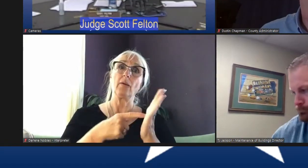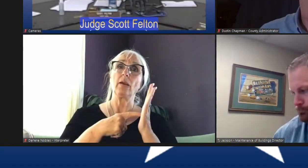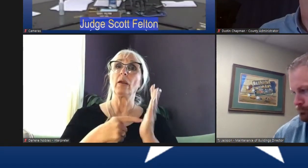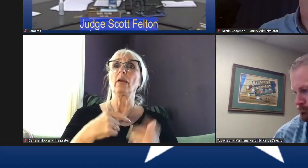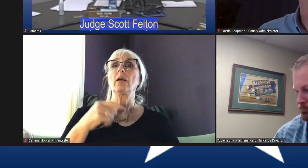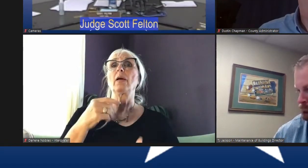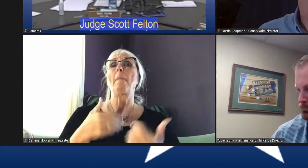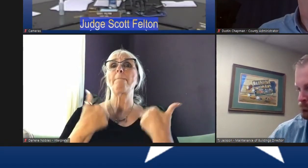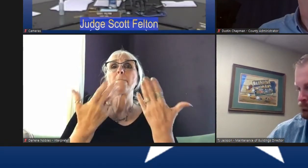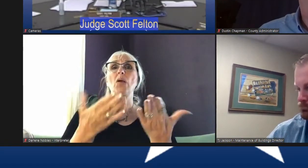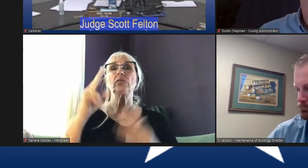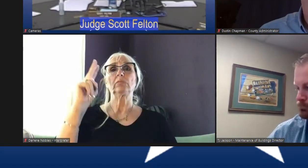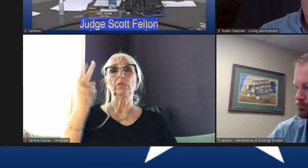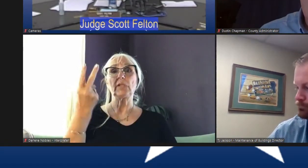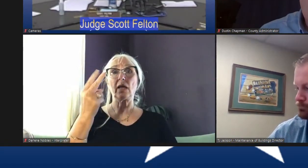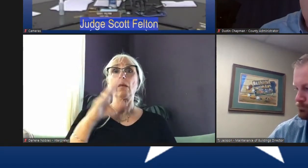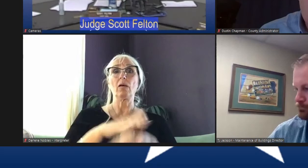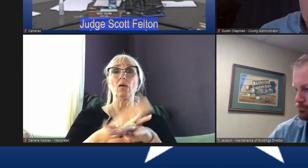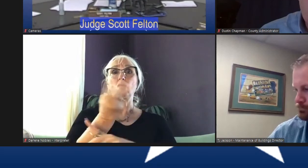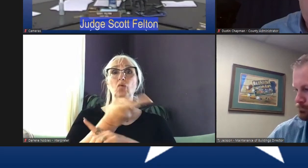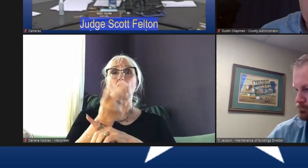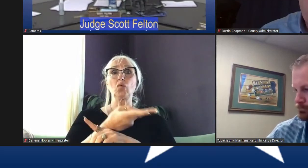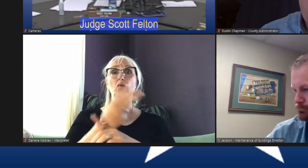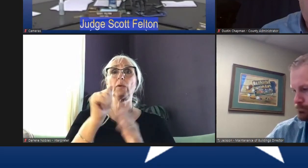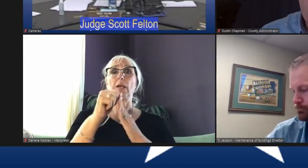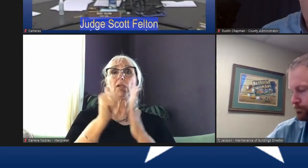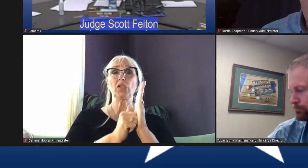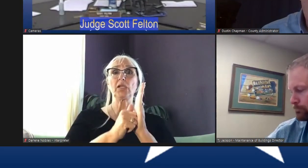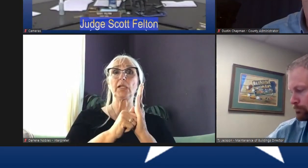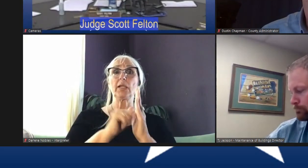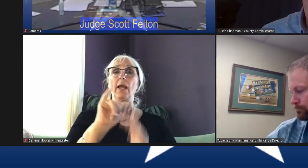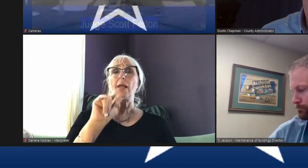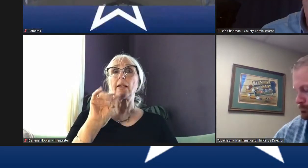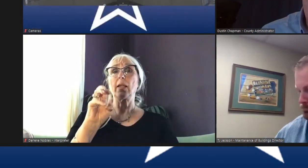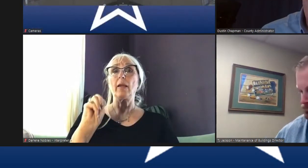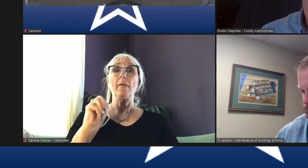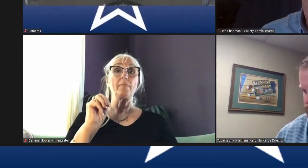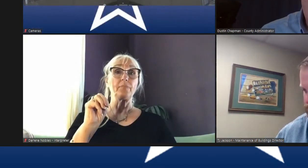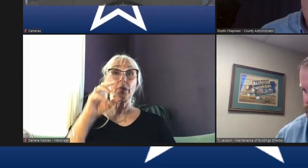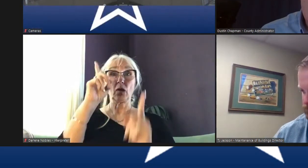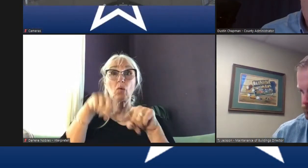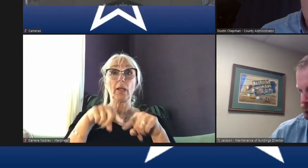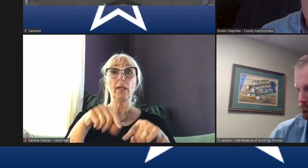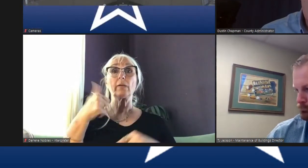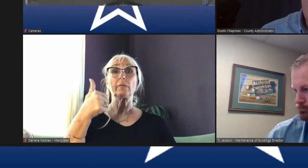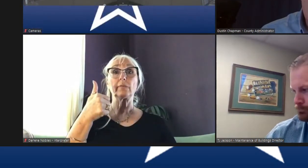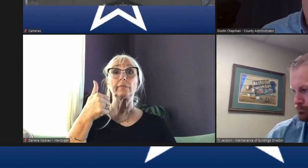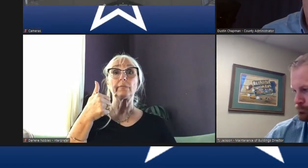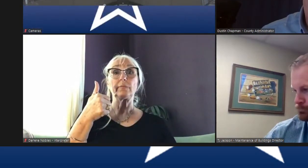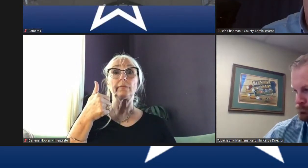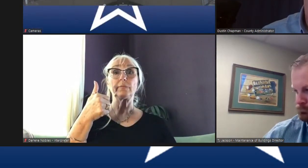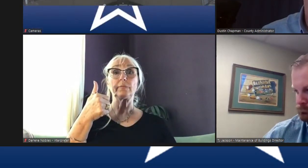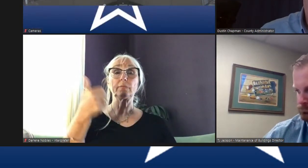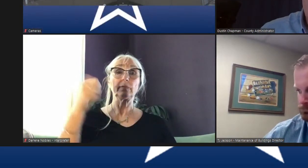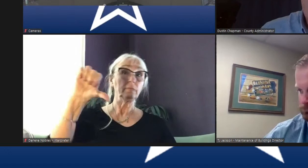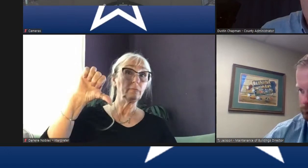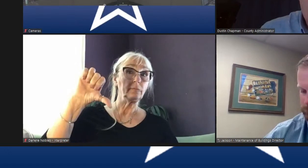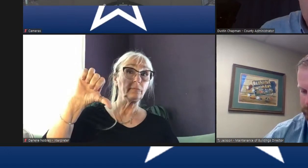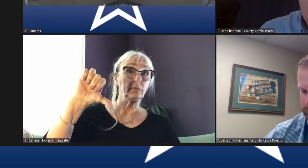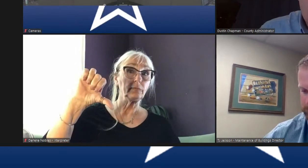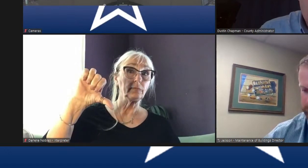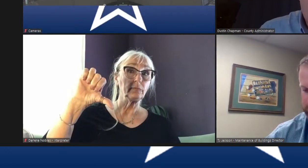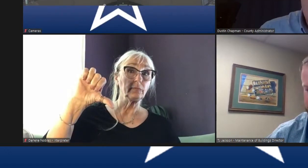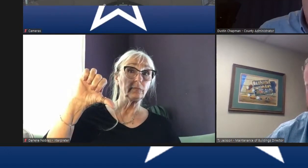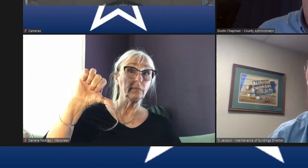on those two agenda items. All in favor say aye. Aye. Aye. Oppose?